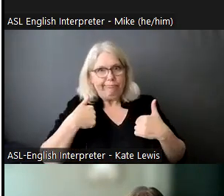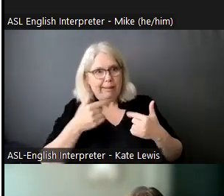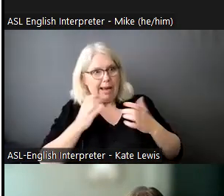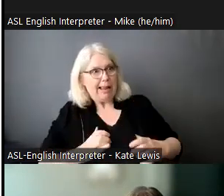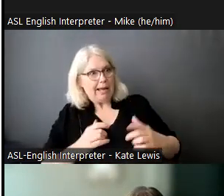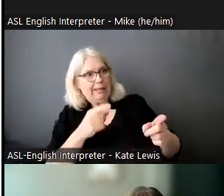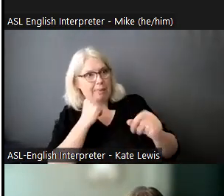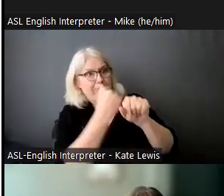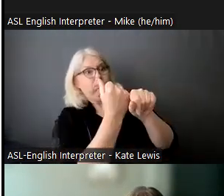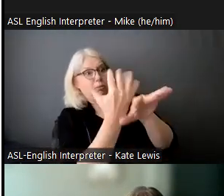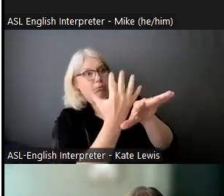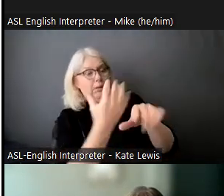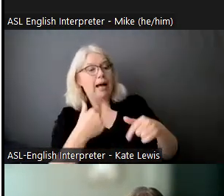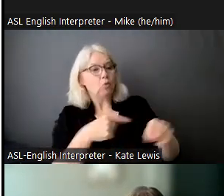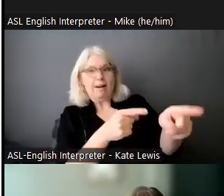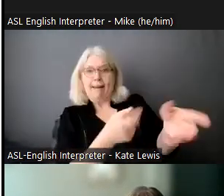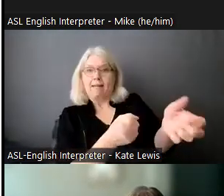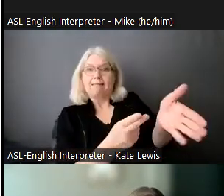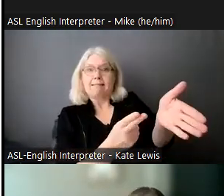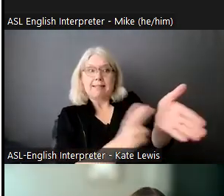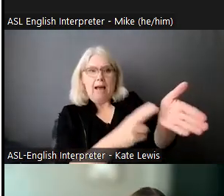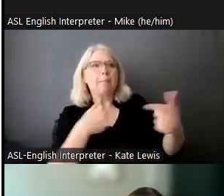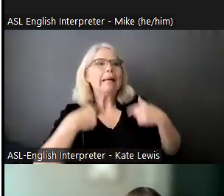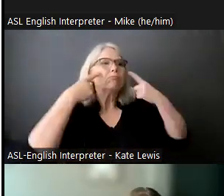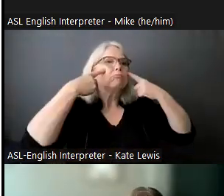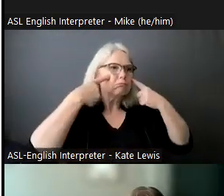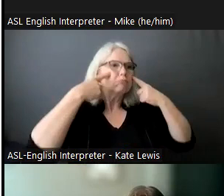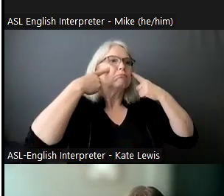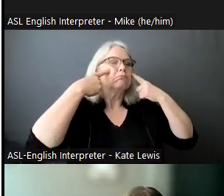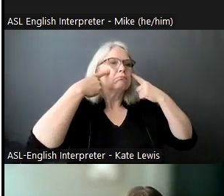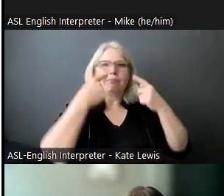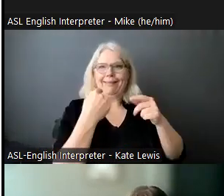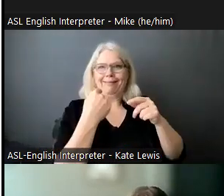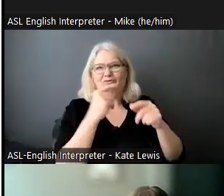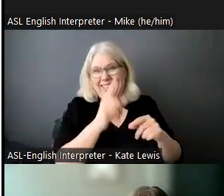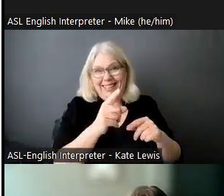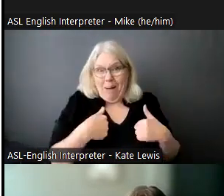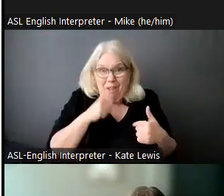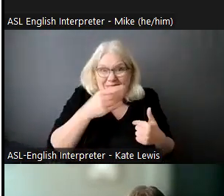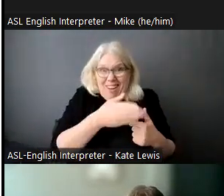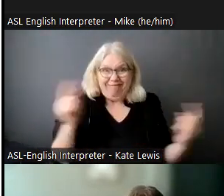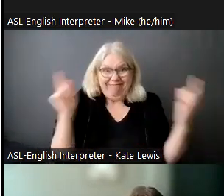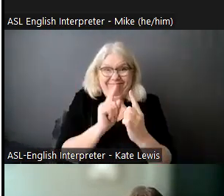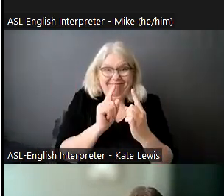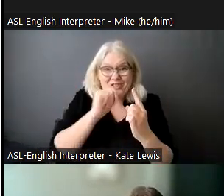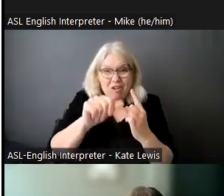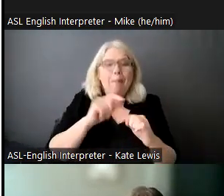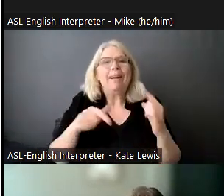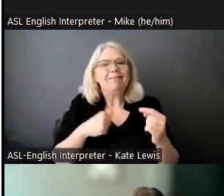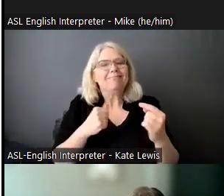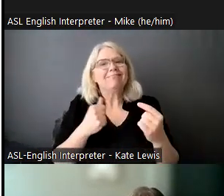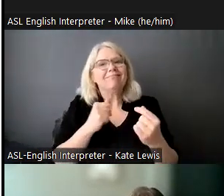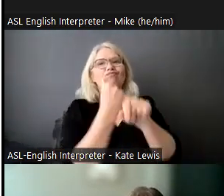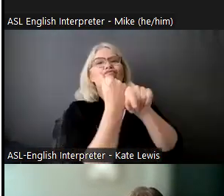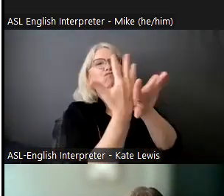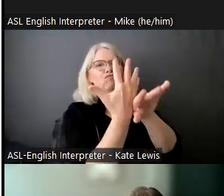they can actually sign their document in front of me, in front of the camera, and I would sign the document on my side and